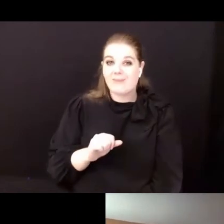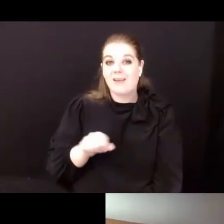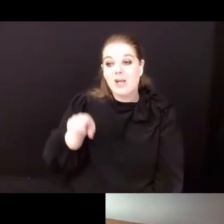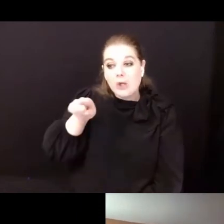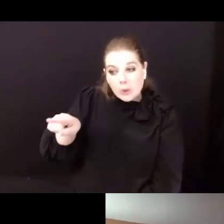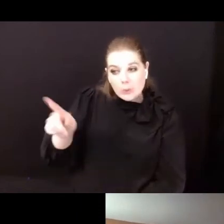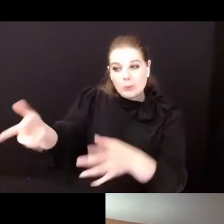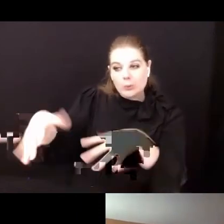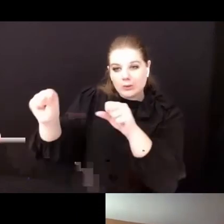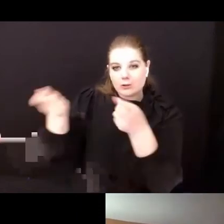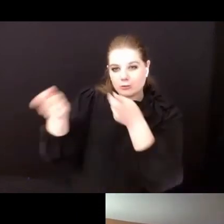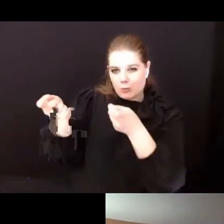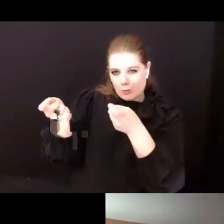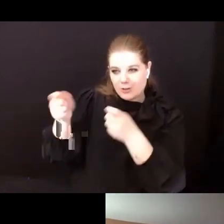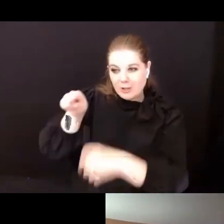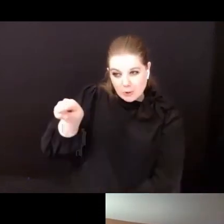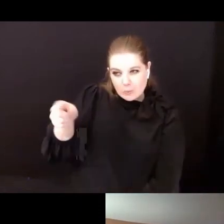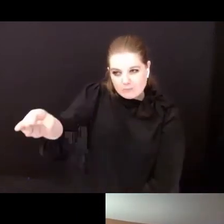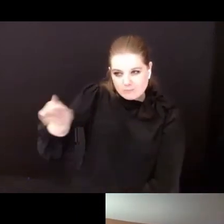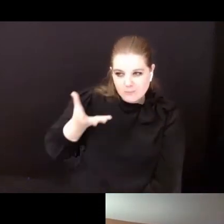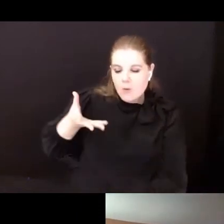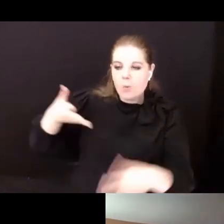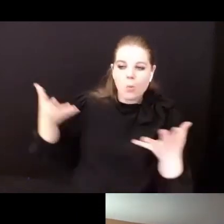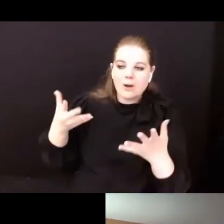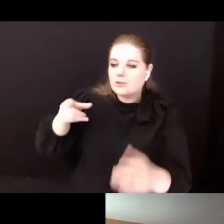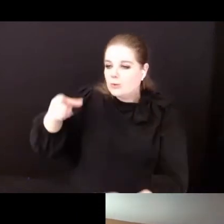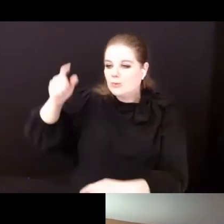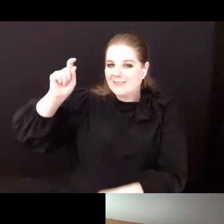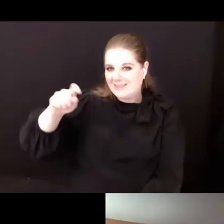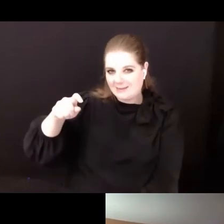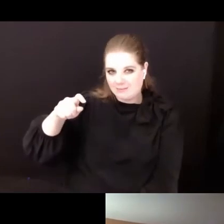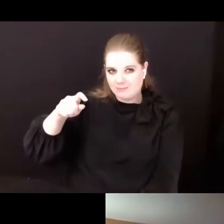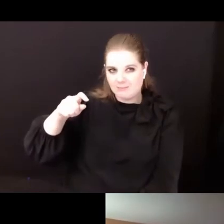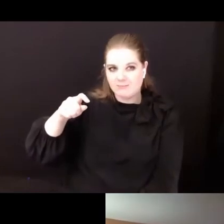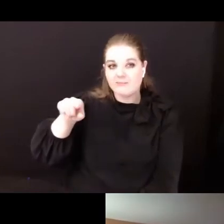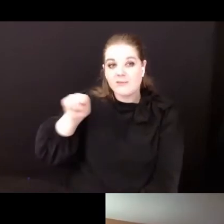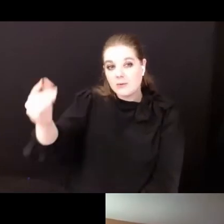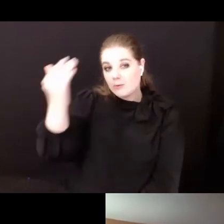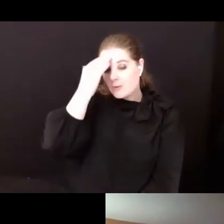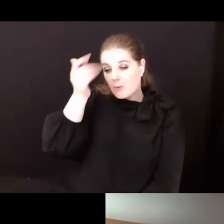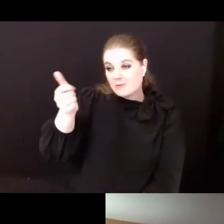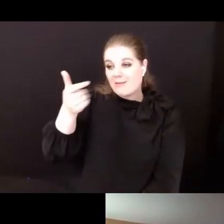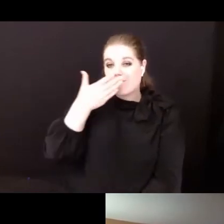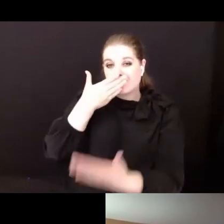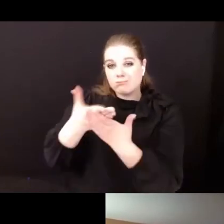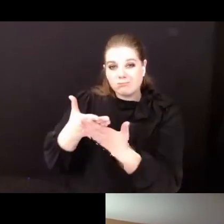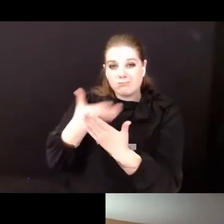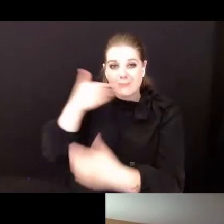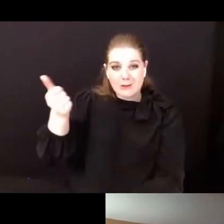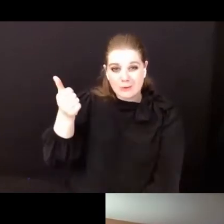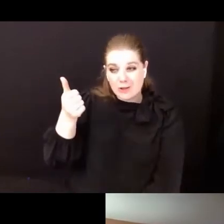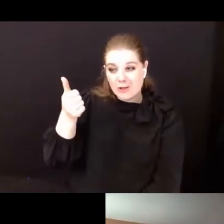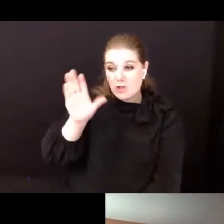seat. You need to tell me what you need because you know your particular